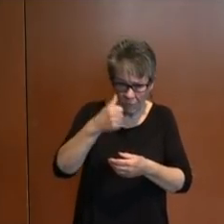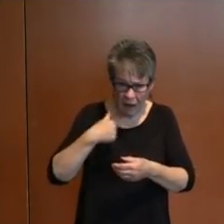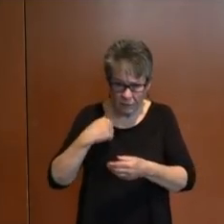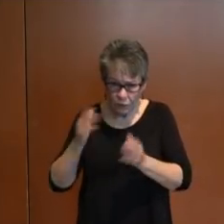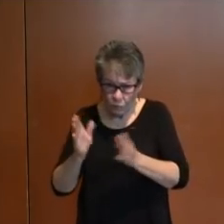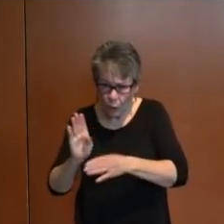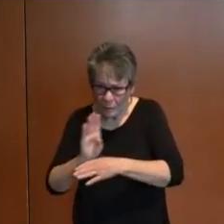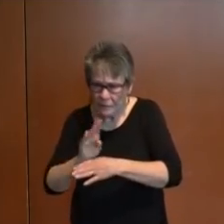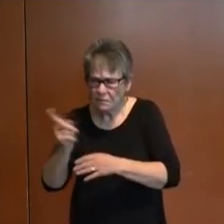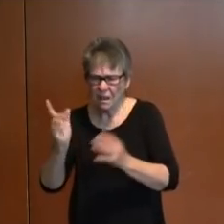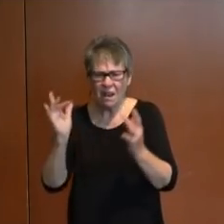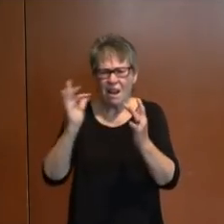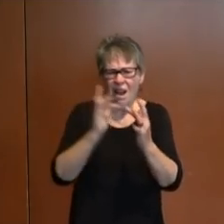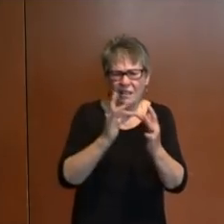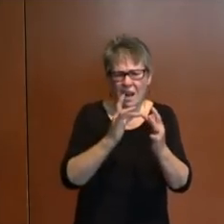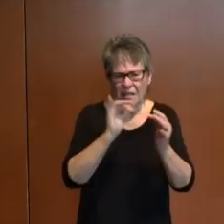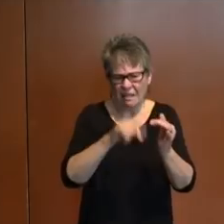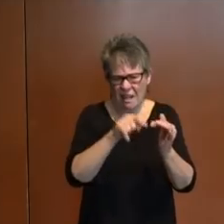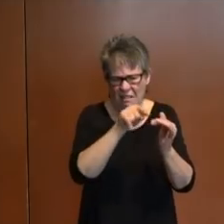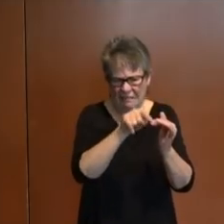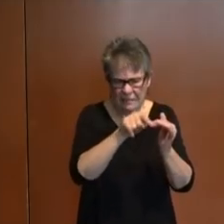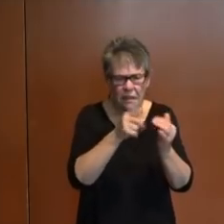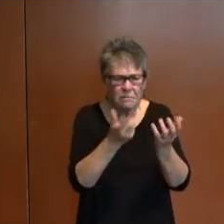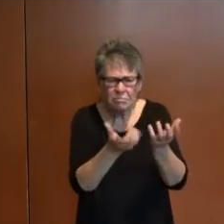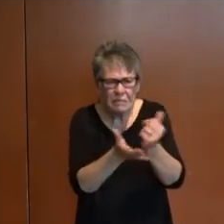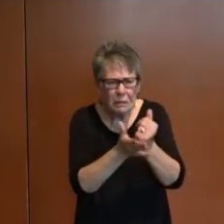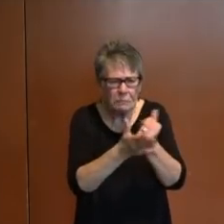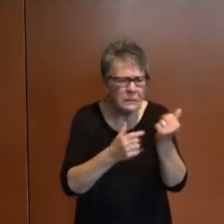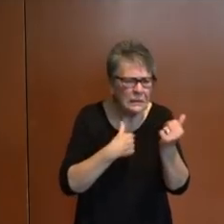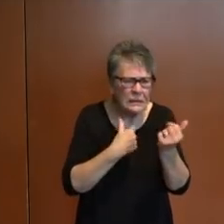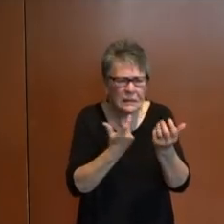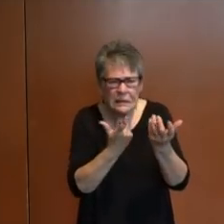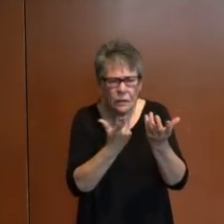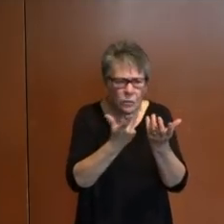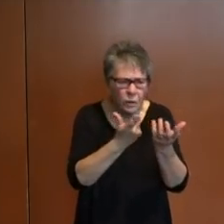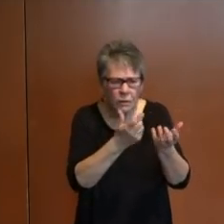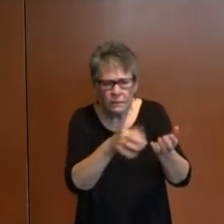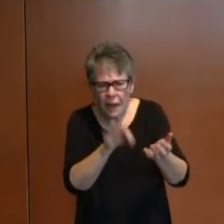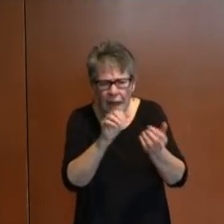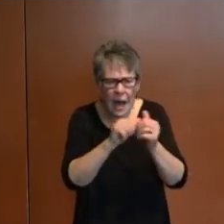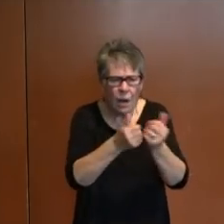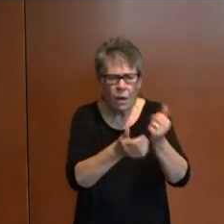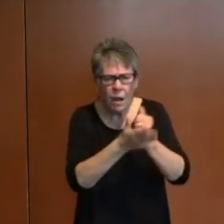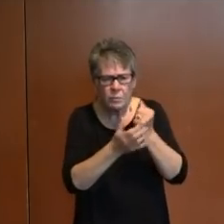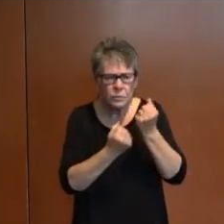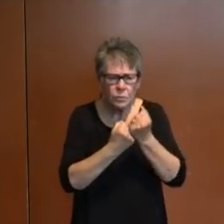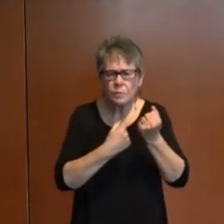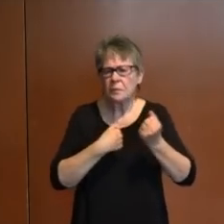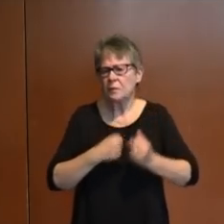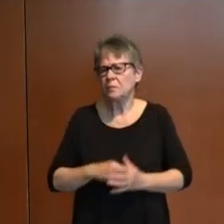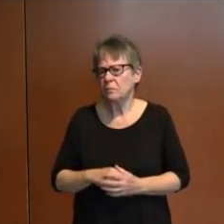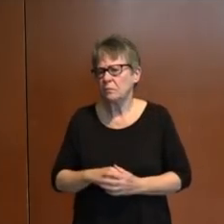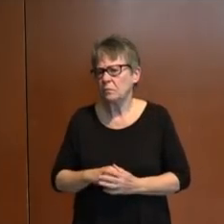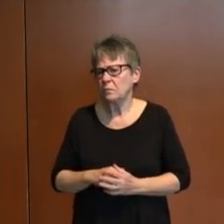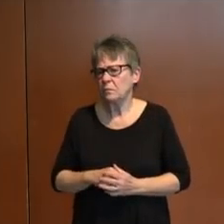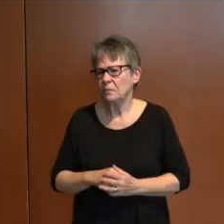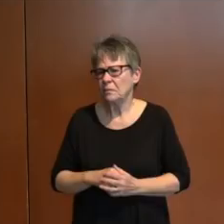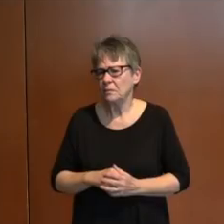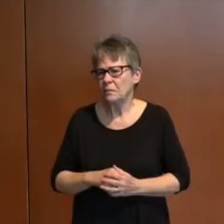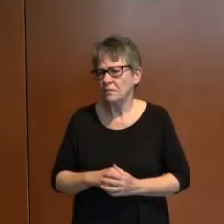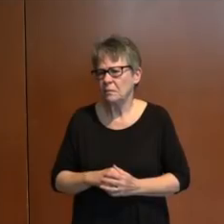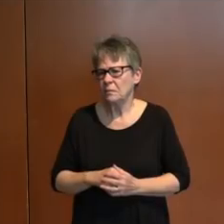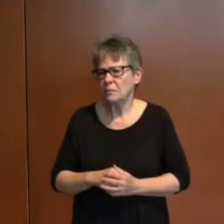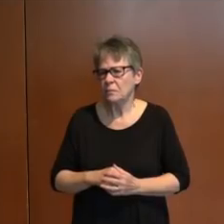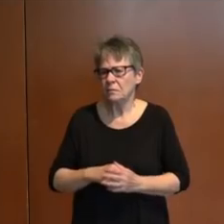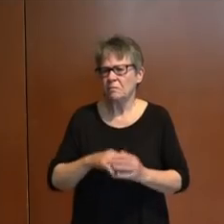success. I know the EDA, under the leadership of CEO Tim Sullivan and Board Chair Kevin Quinn, will continue to look for ways